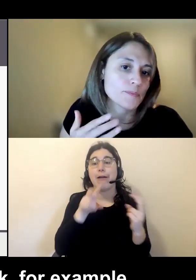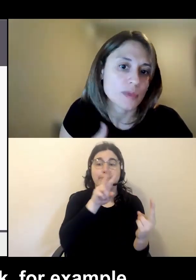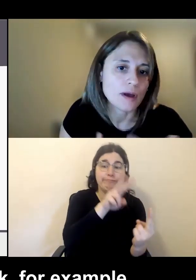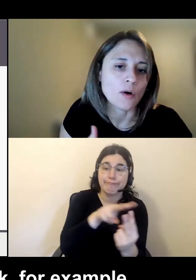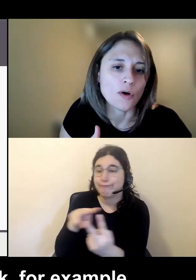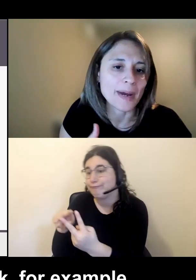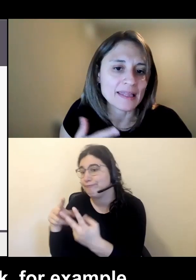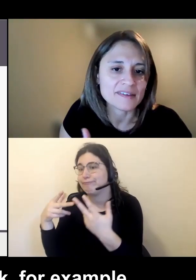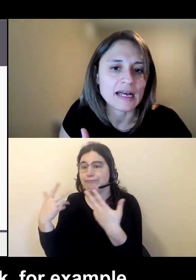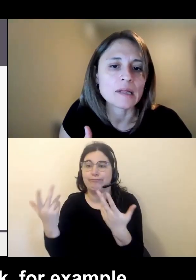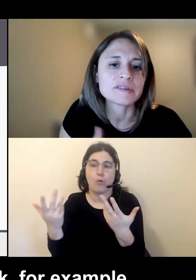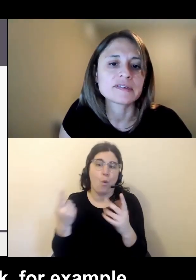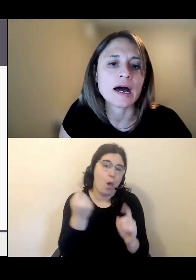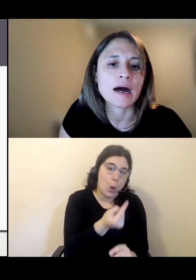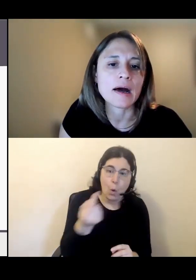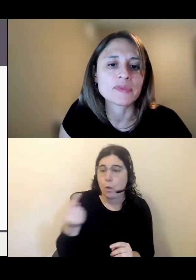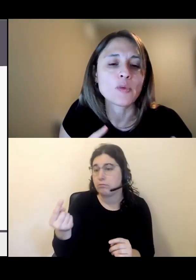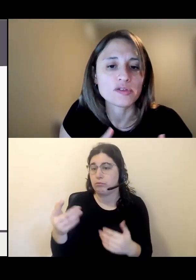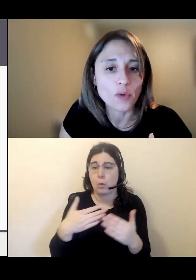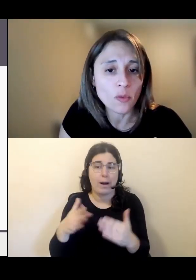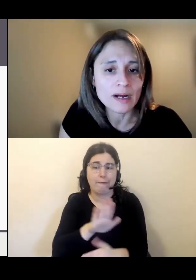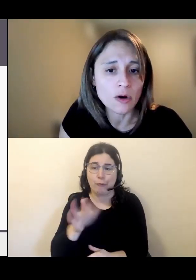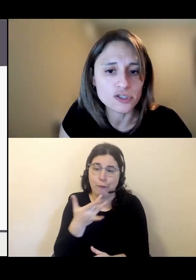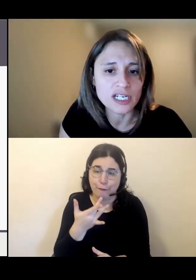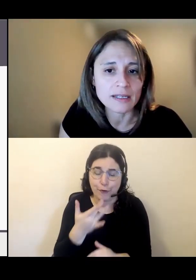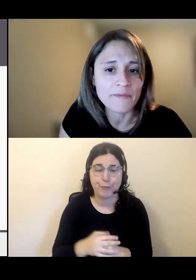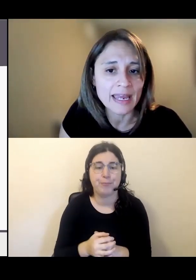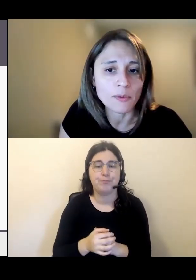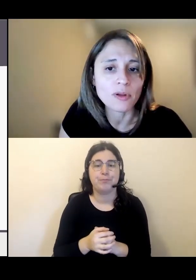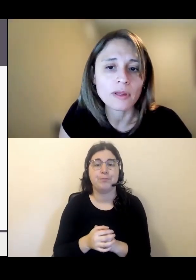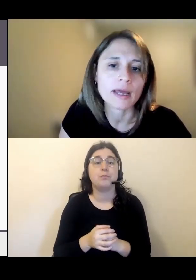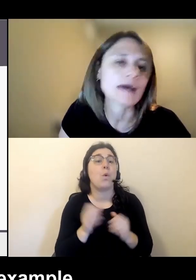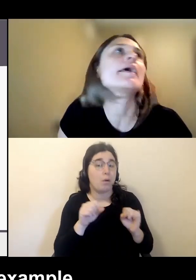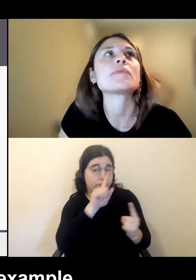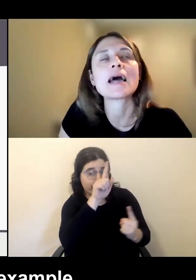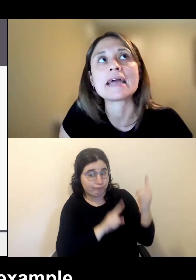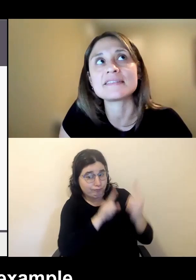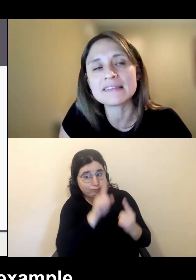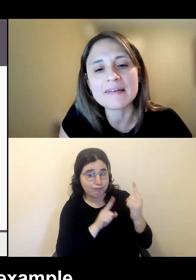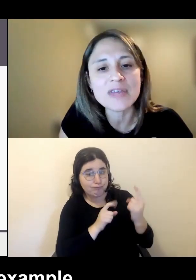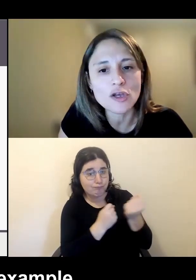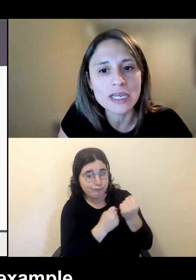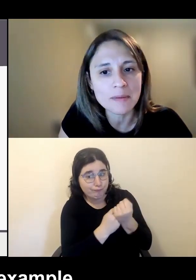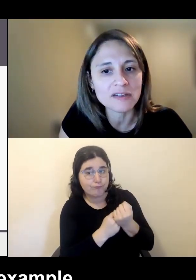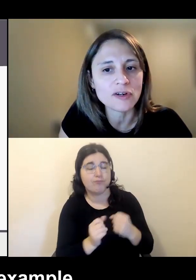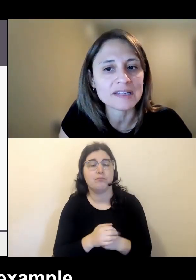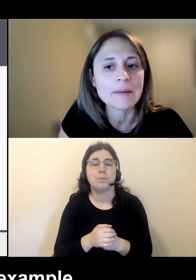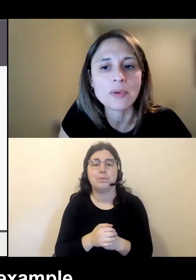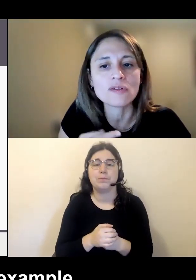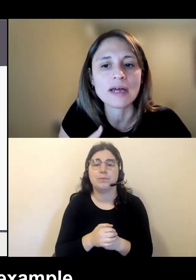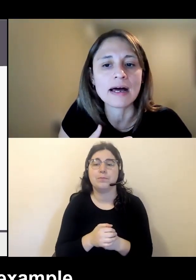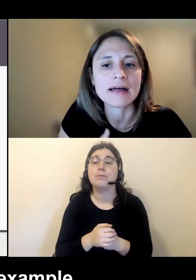or by themselves. There was one-on-one coaching available. I sent some video emails,